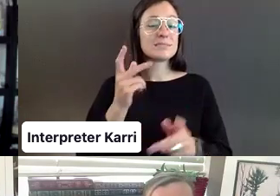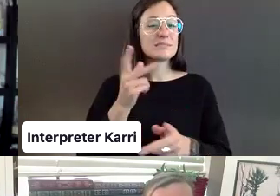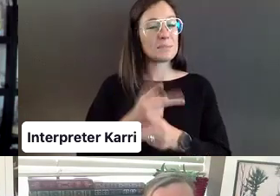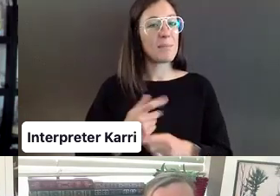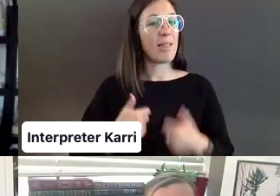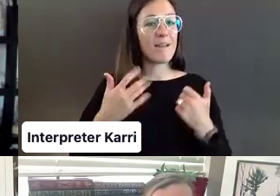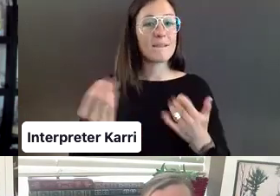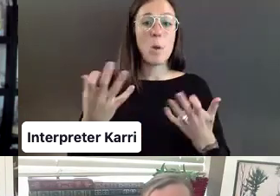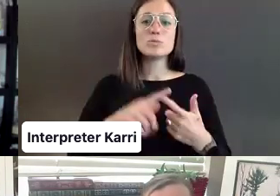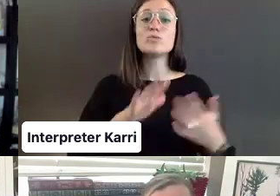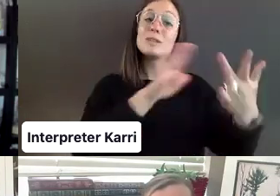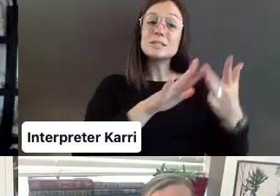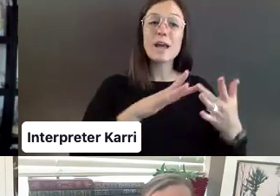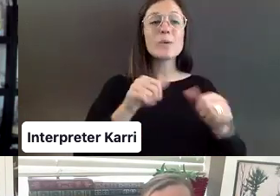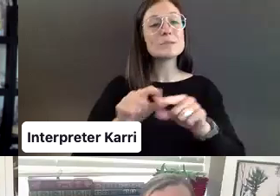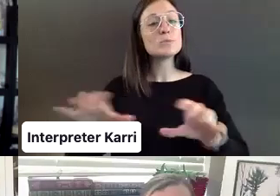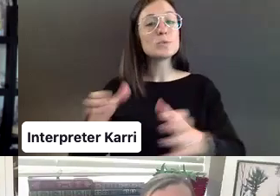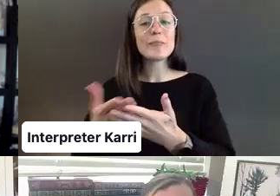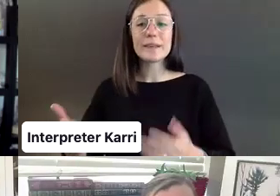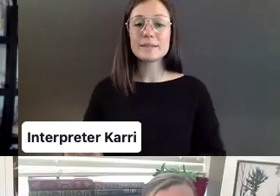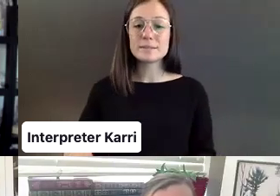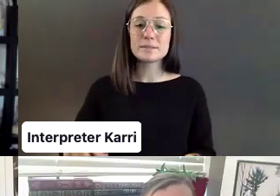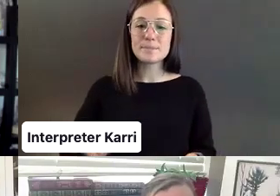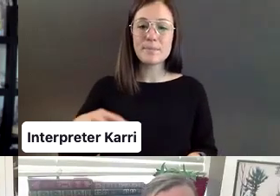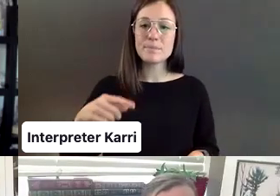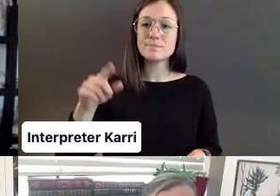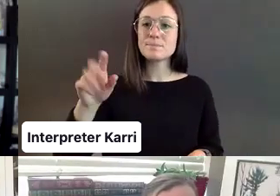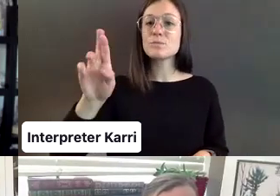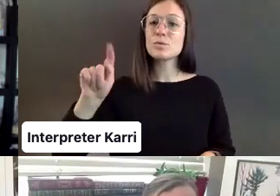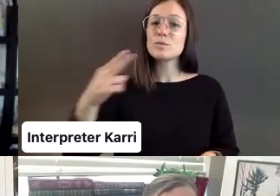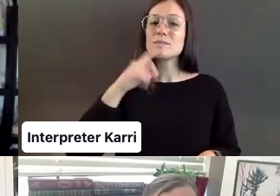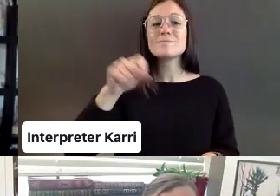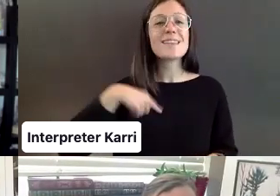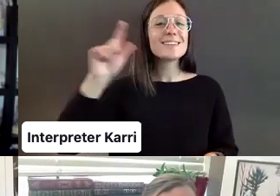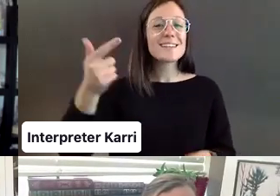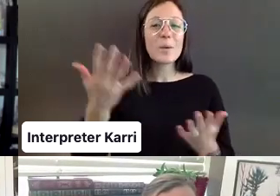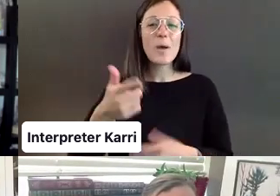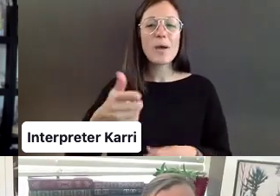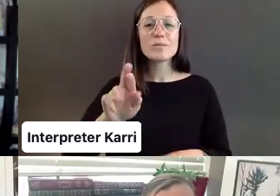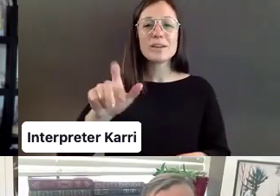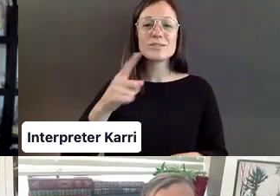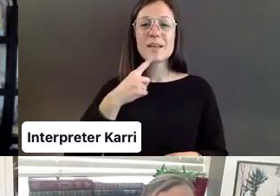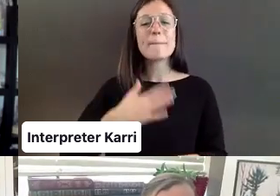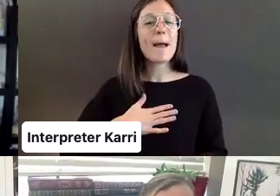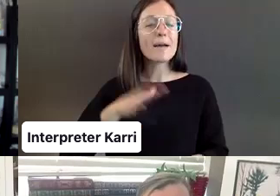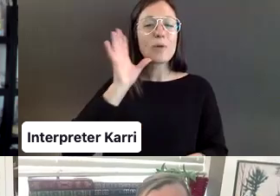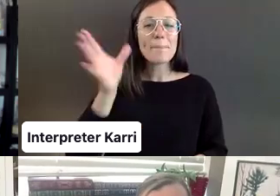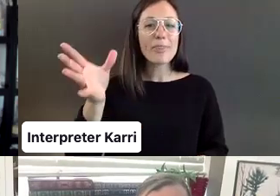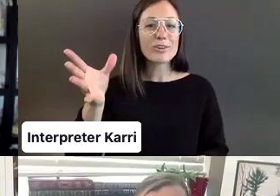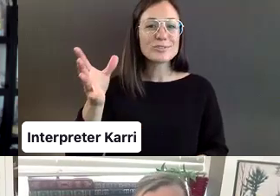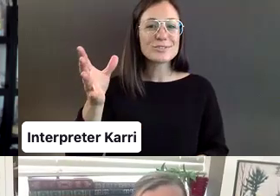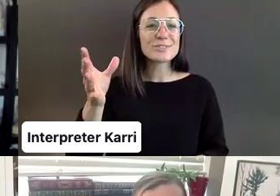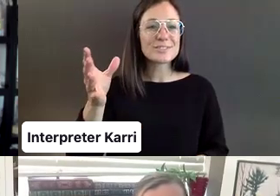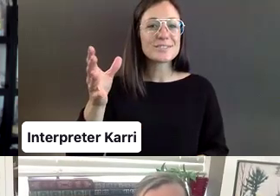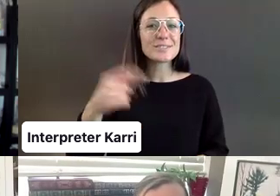reach out and do things. I second what Rachel's saying. I was going to say my grandmothers. I think